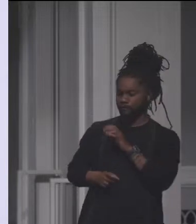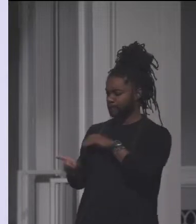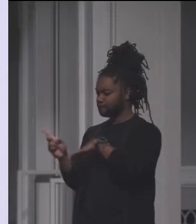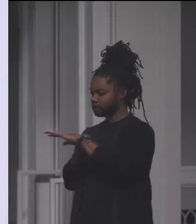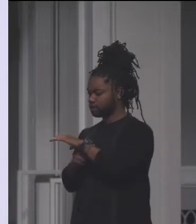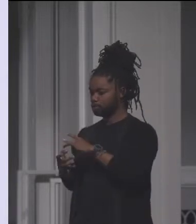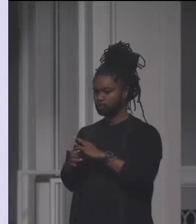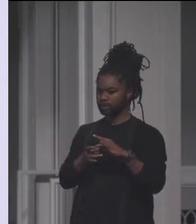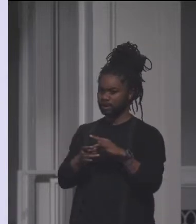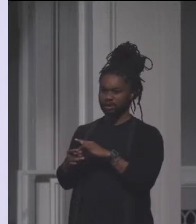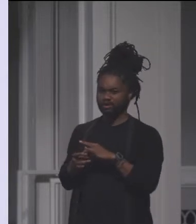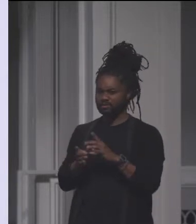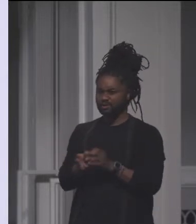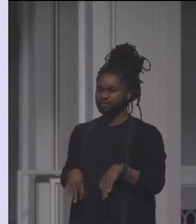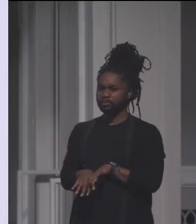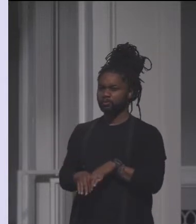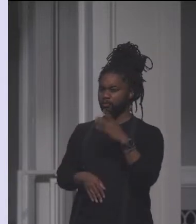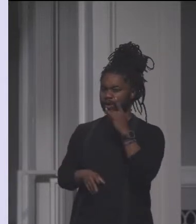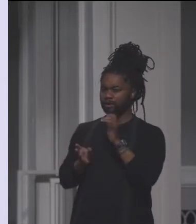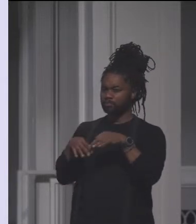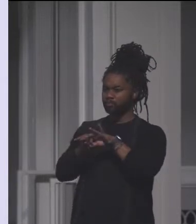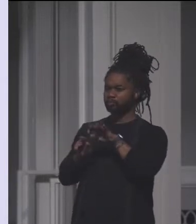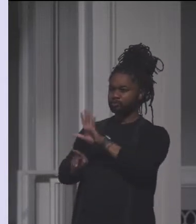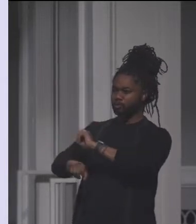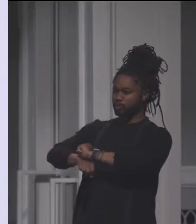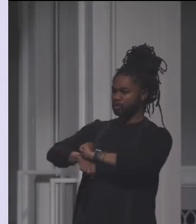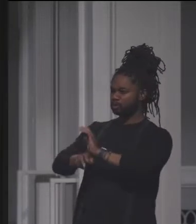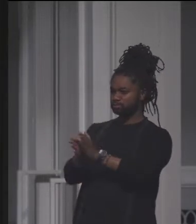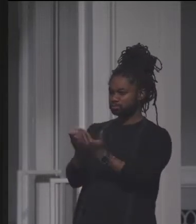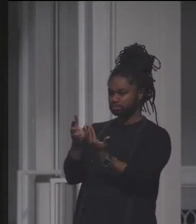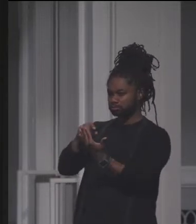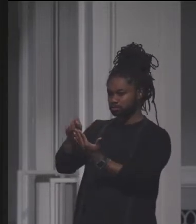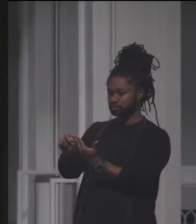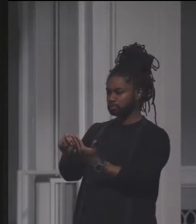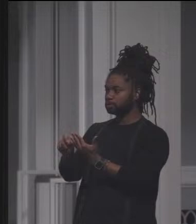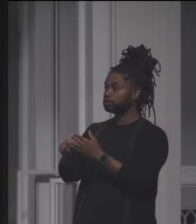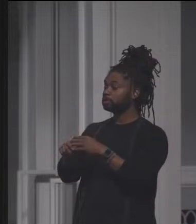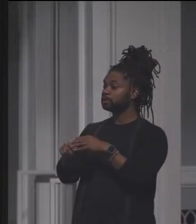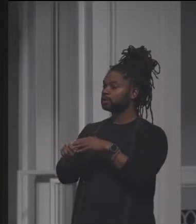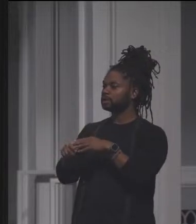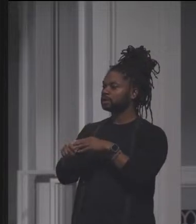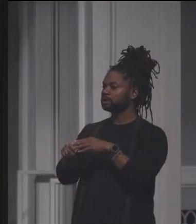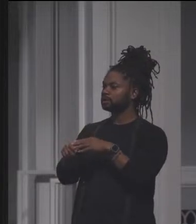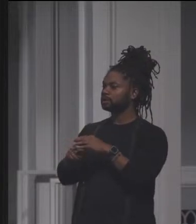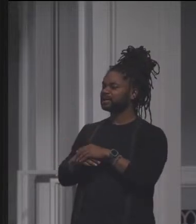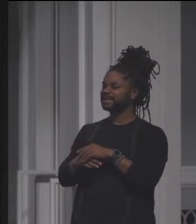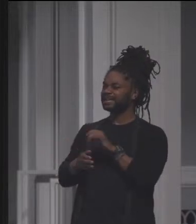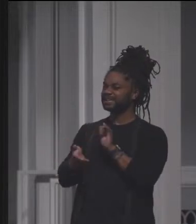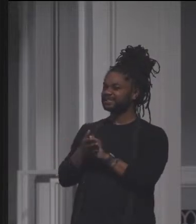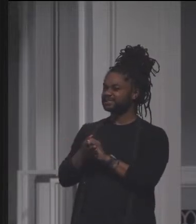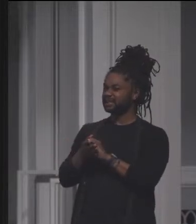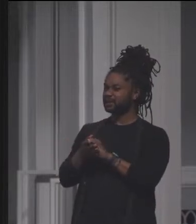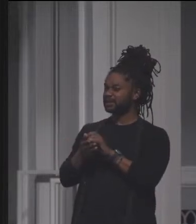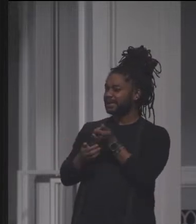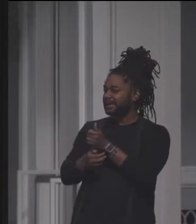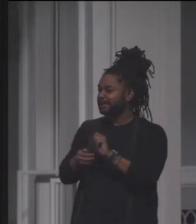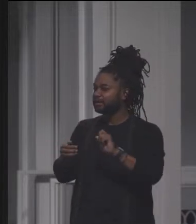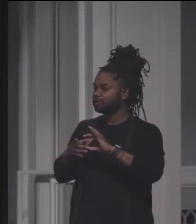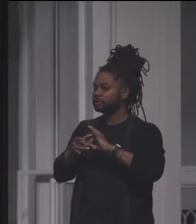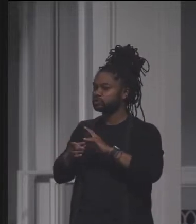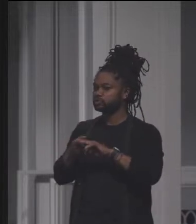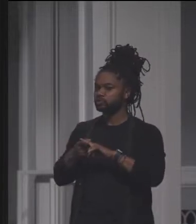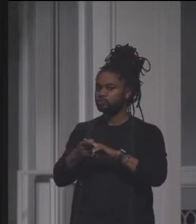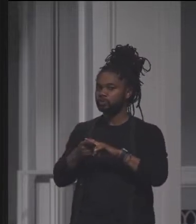Why are the senses so important to your work? And does this have anything to do with queer desires?